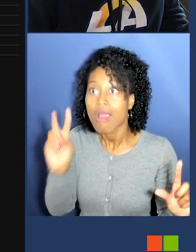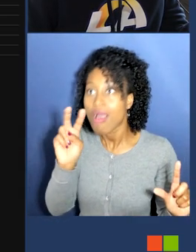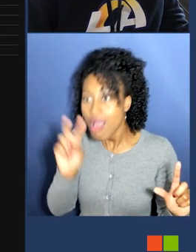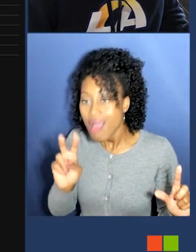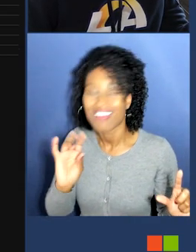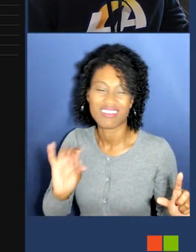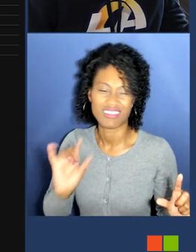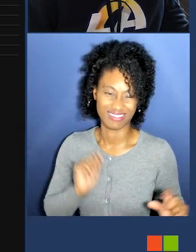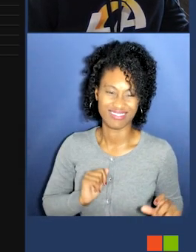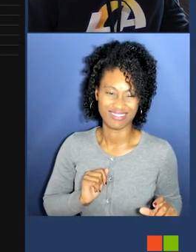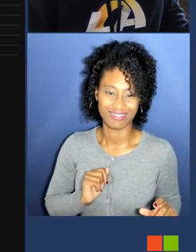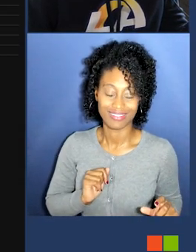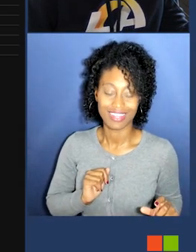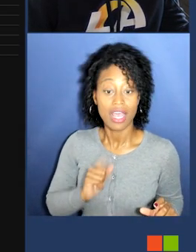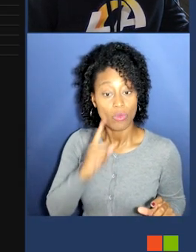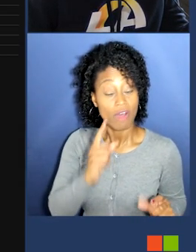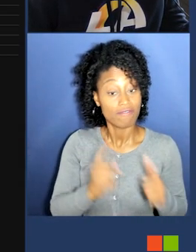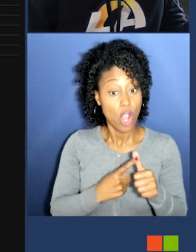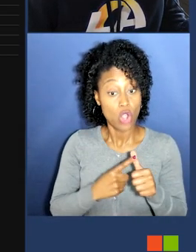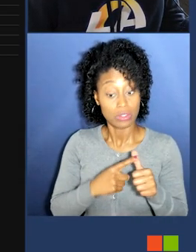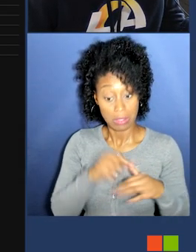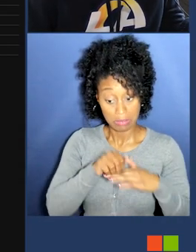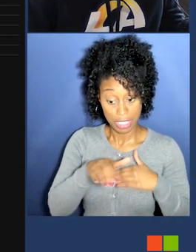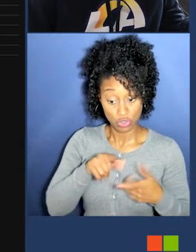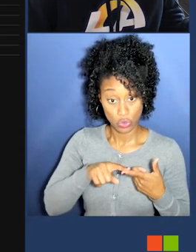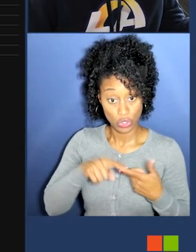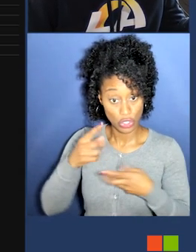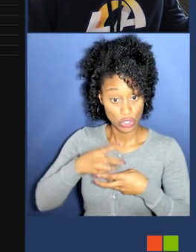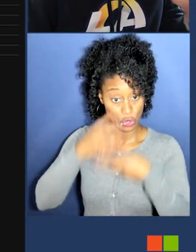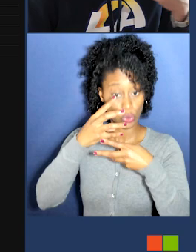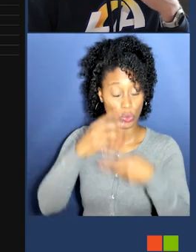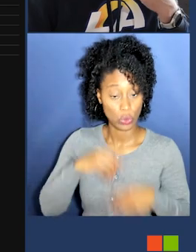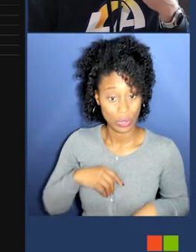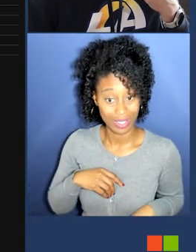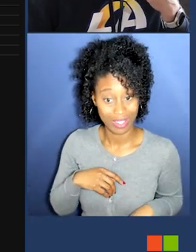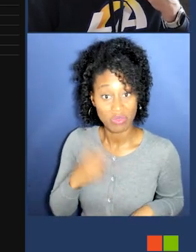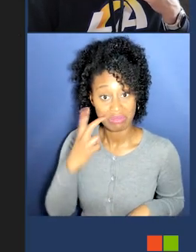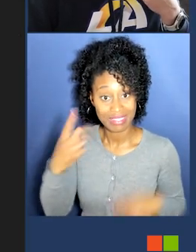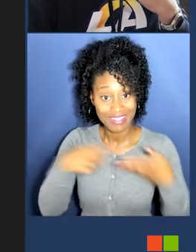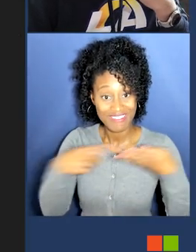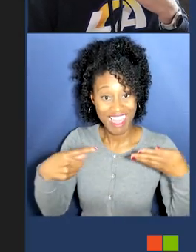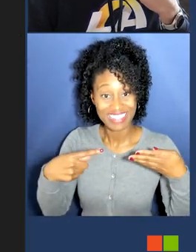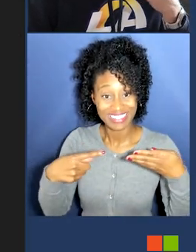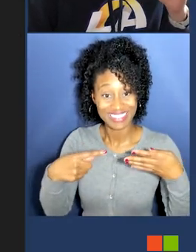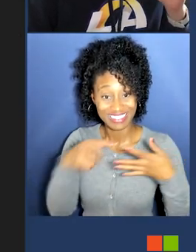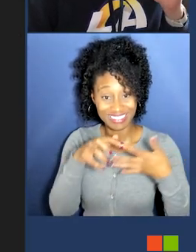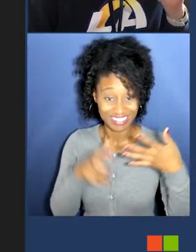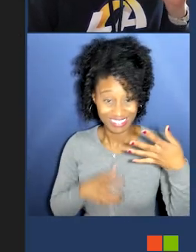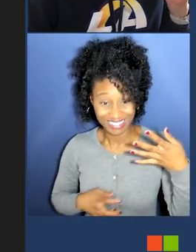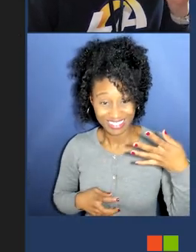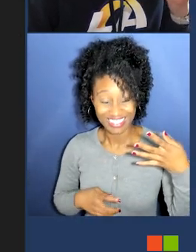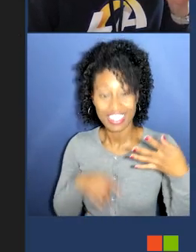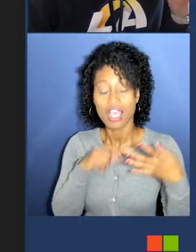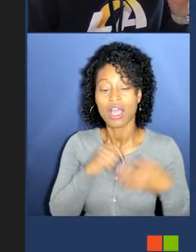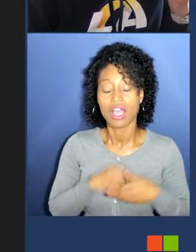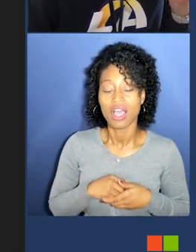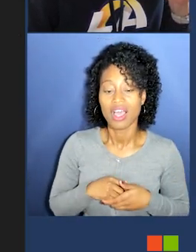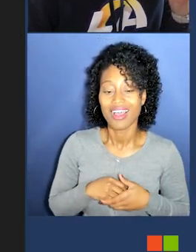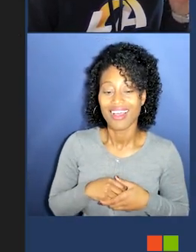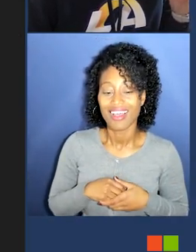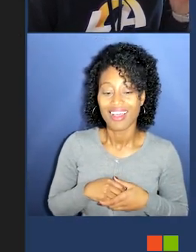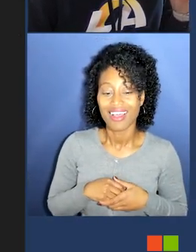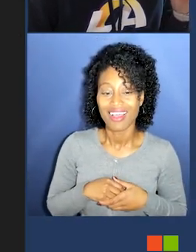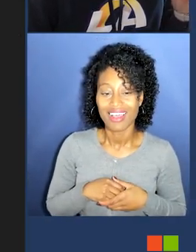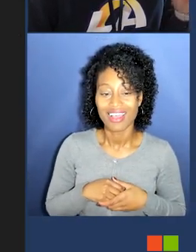sent to the queue. So those will essentially be those events. And then we have